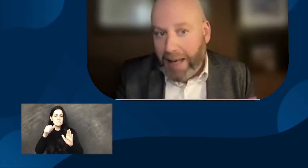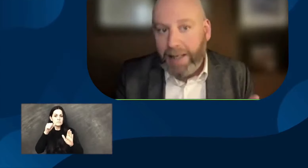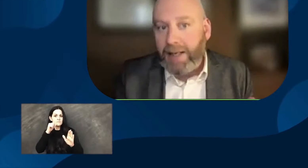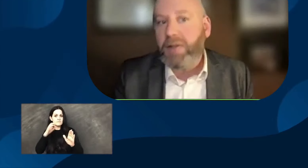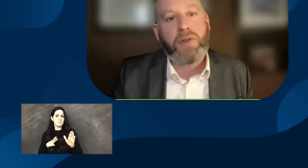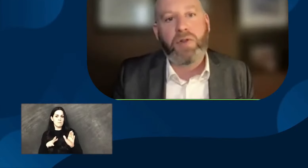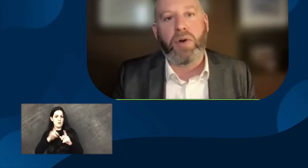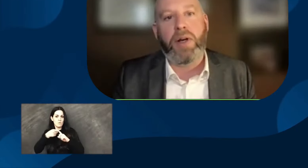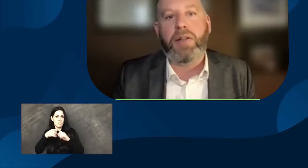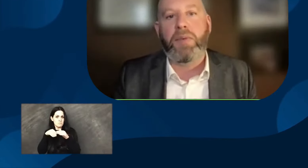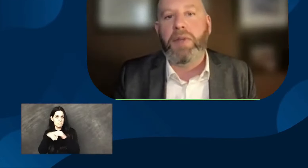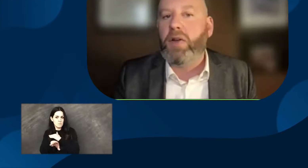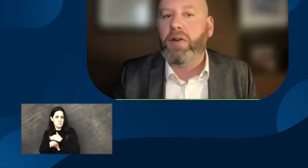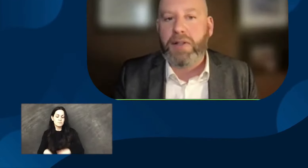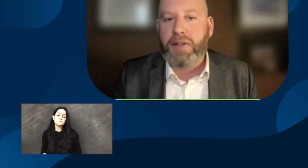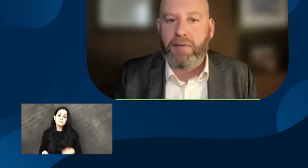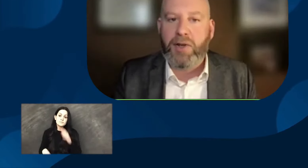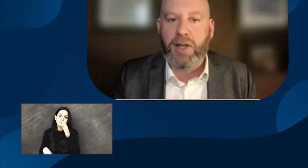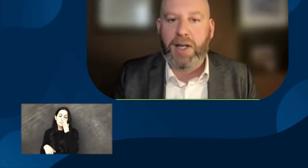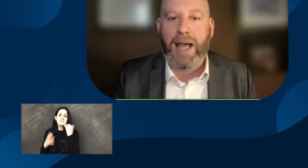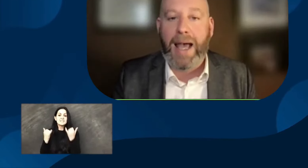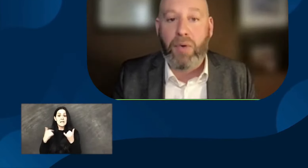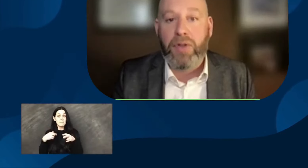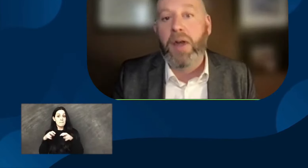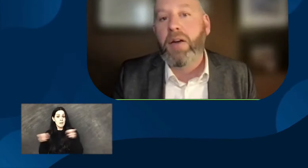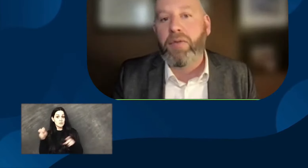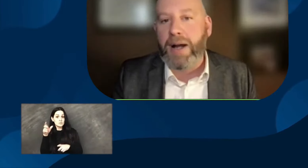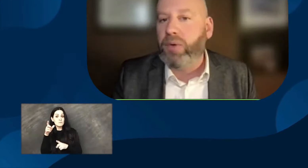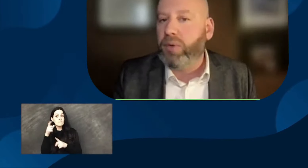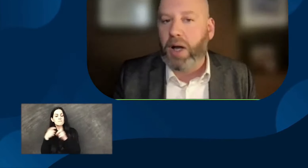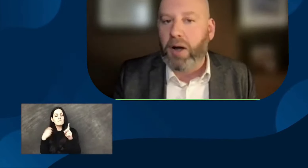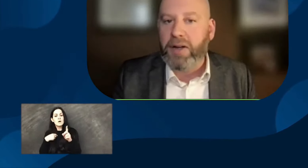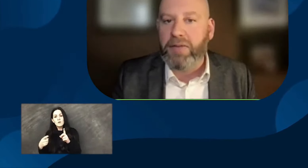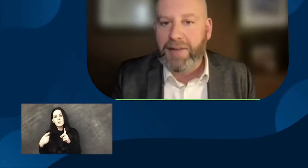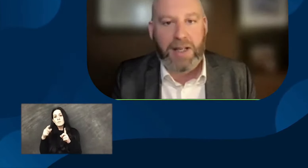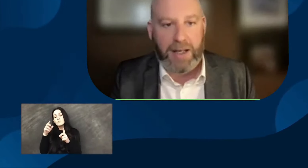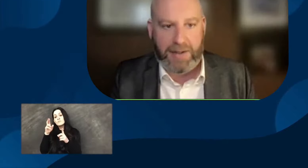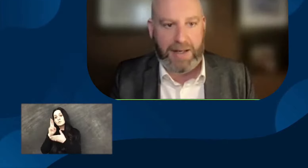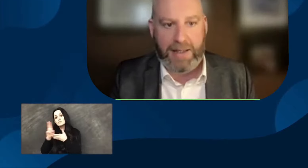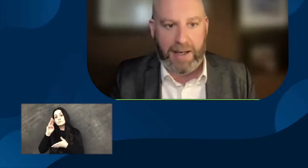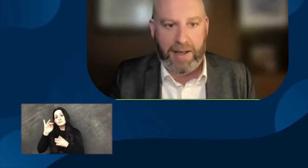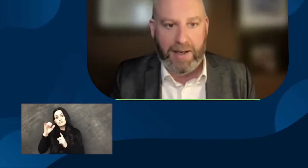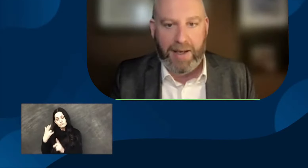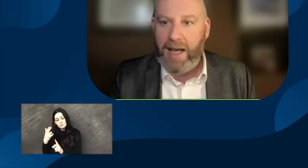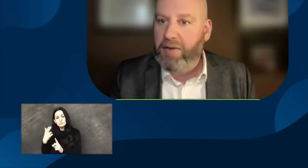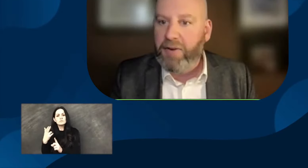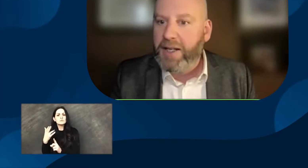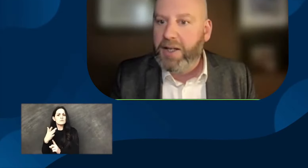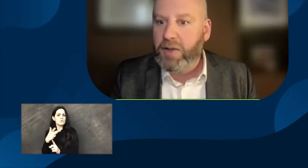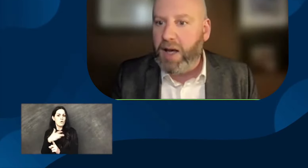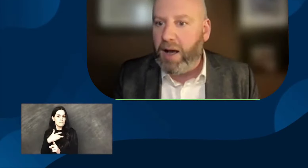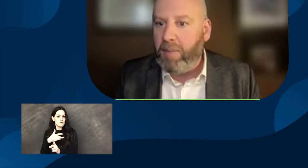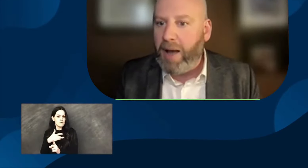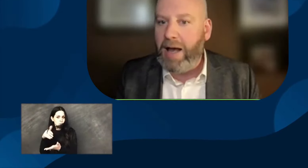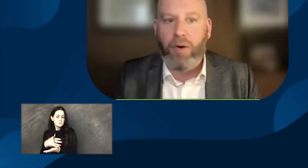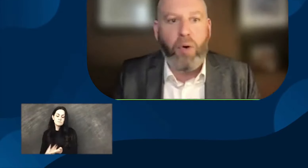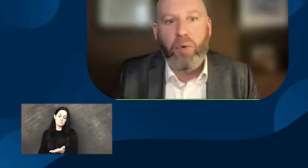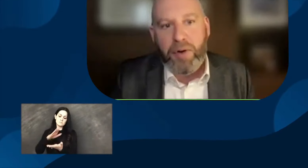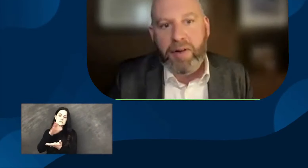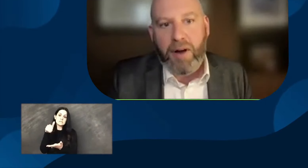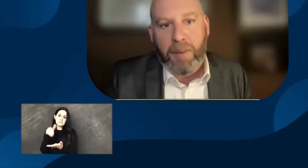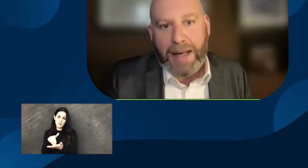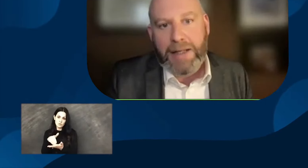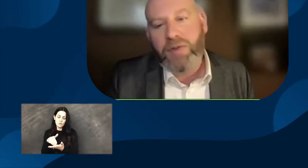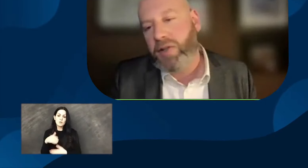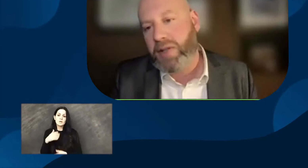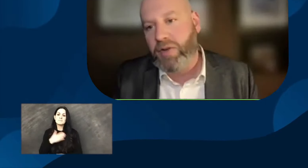Today's panelists join us from the University of Michigan Health Frankel Cardiovascular Center. And if I could have all